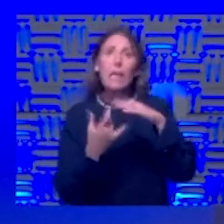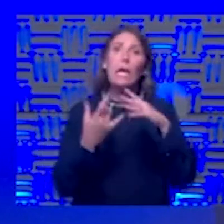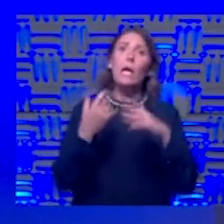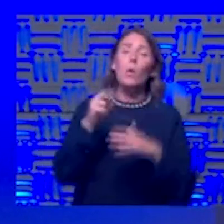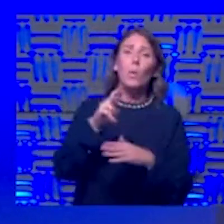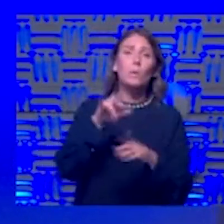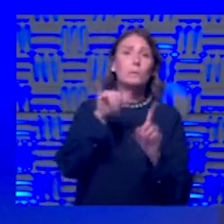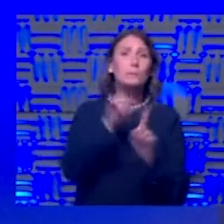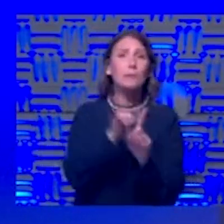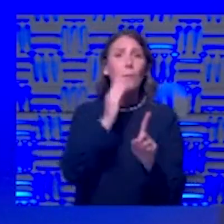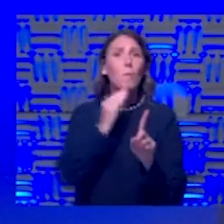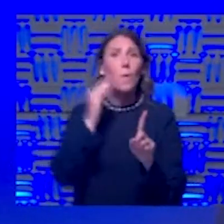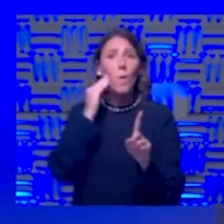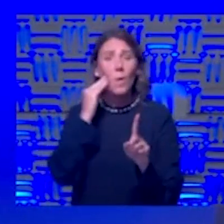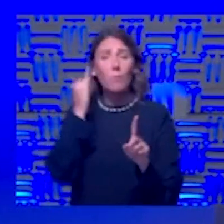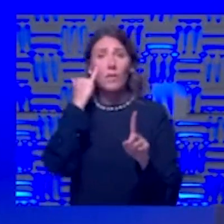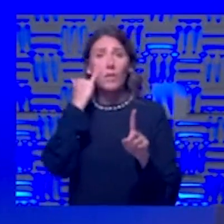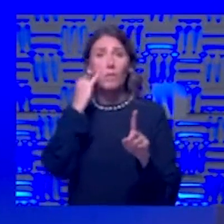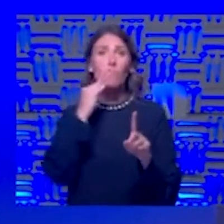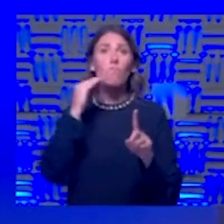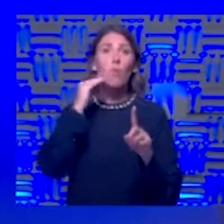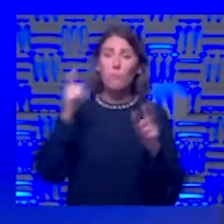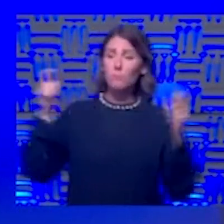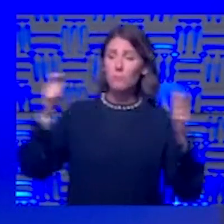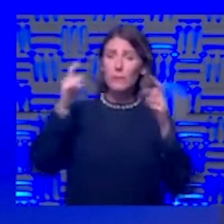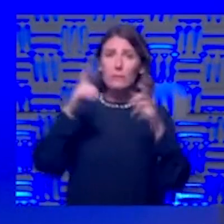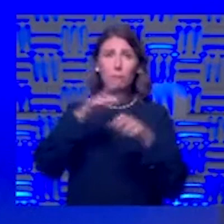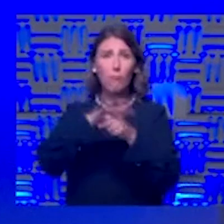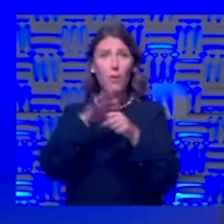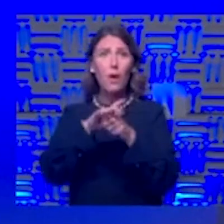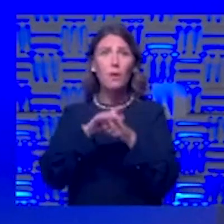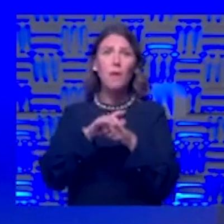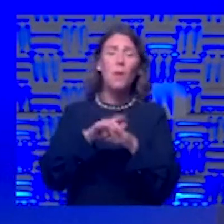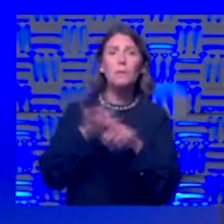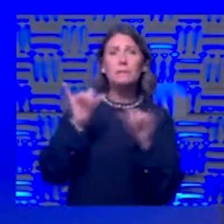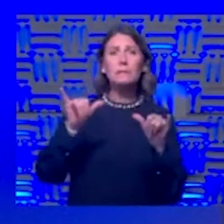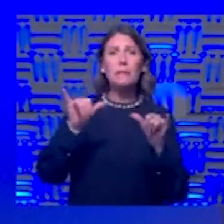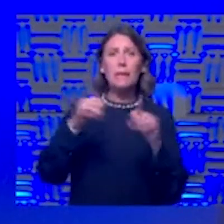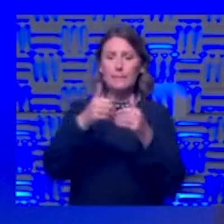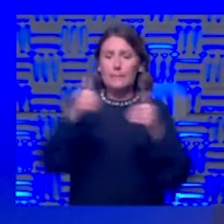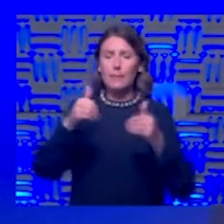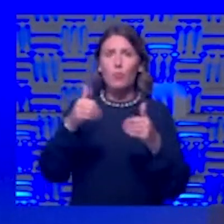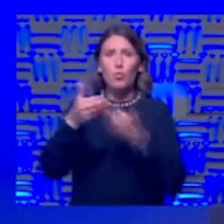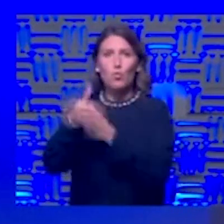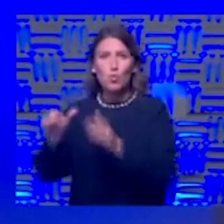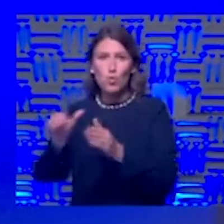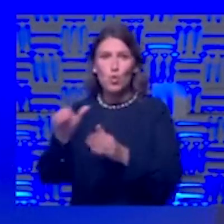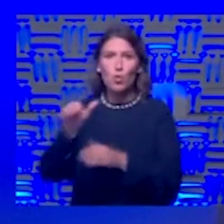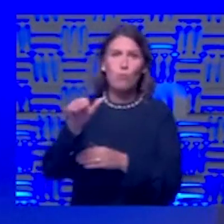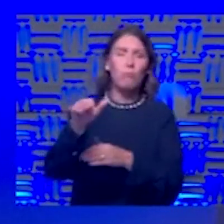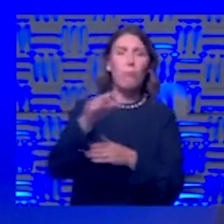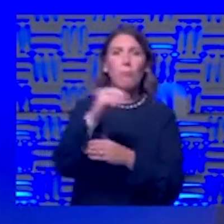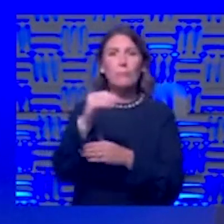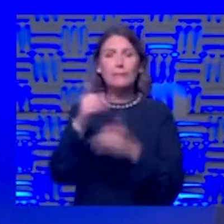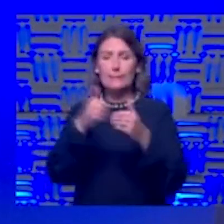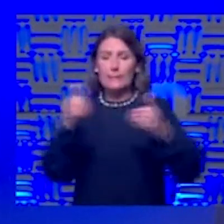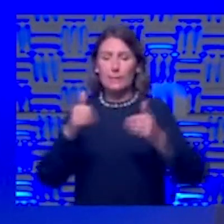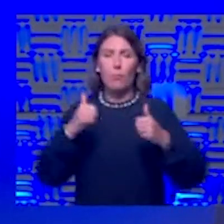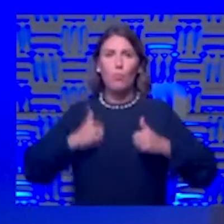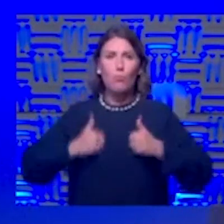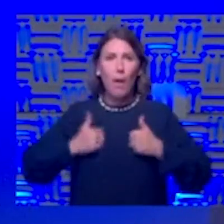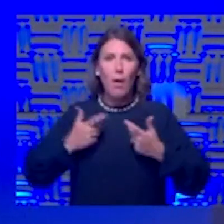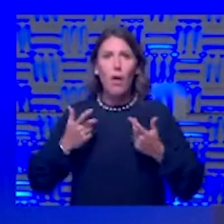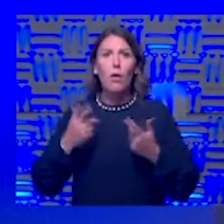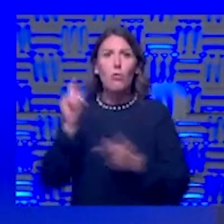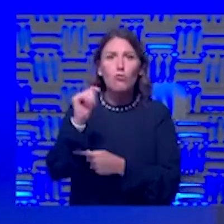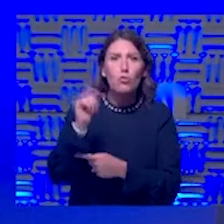If the home is big enough, stay away in a separate room and a separate bathroom. Clean the high-touch surfaces in the kitchen where you're